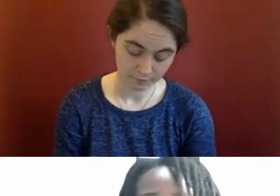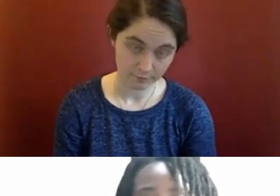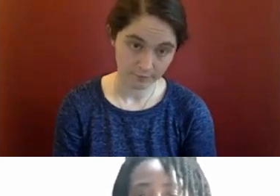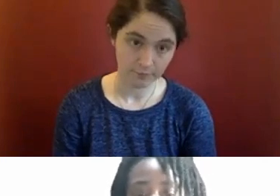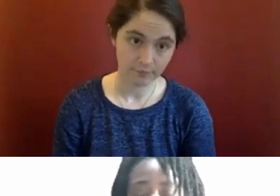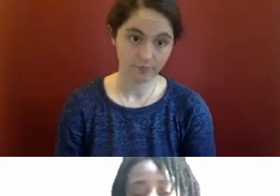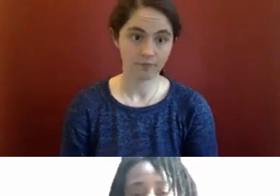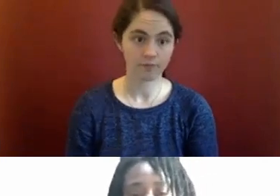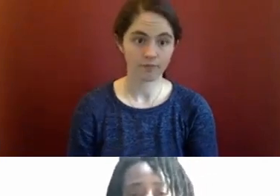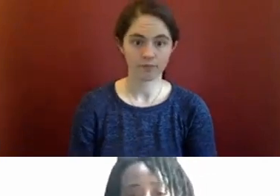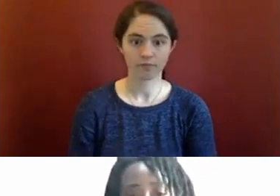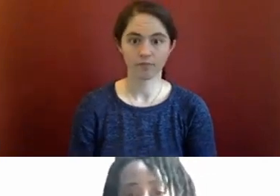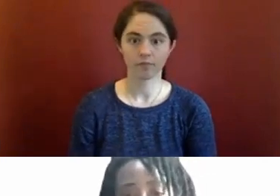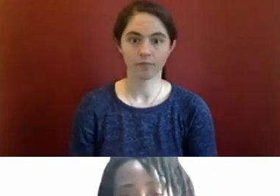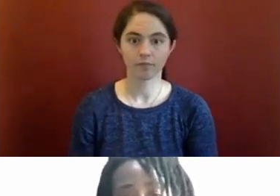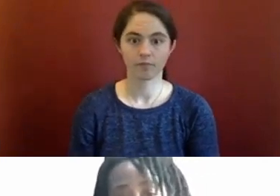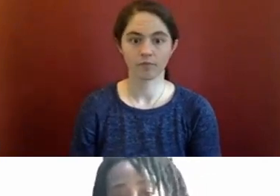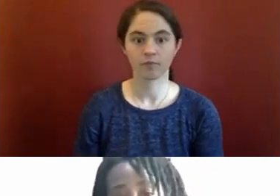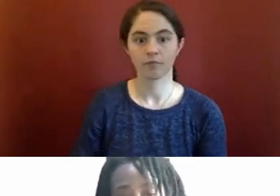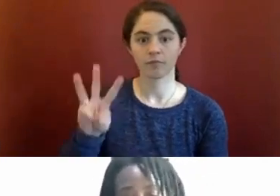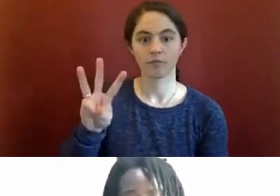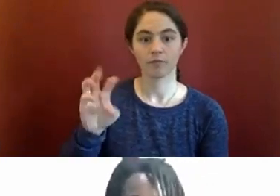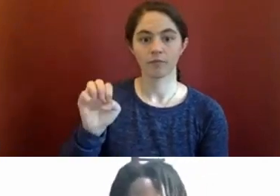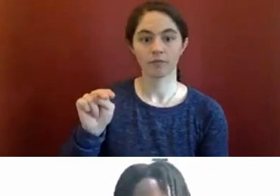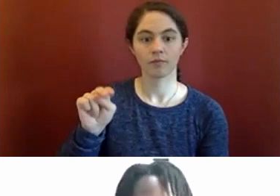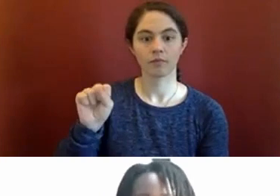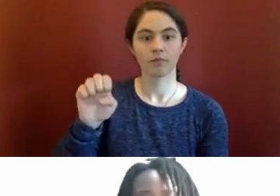I would like to just add a couple of